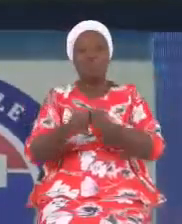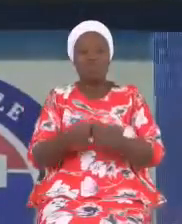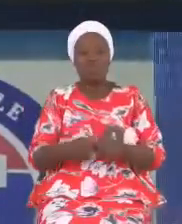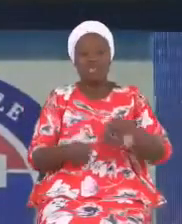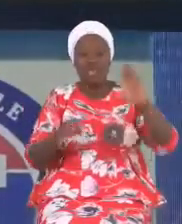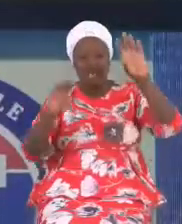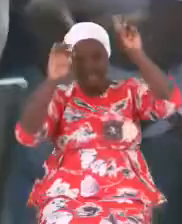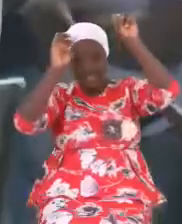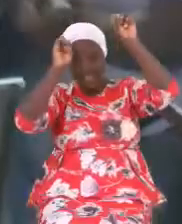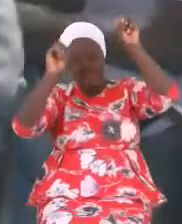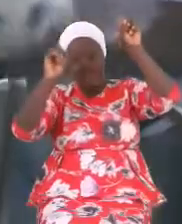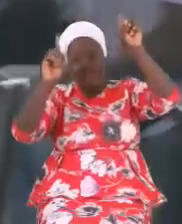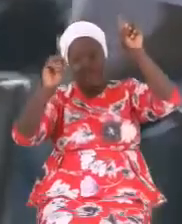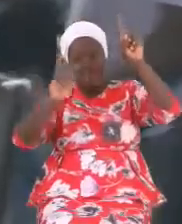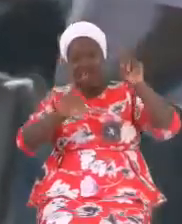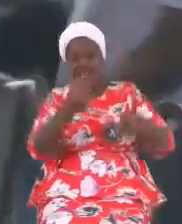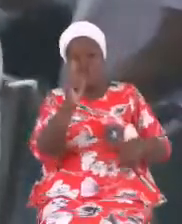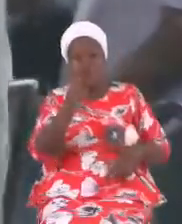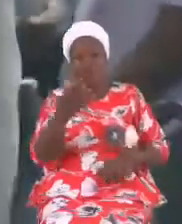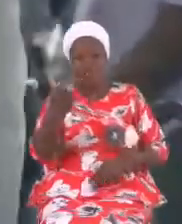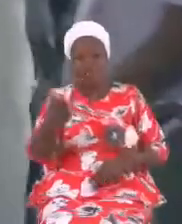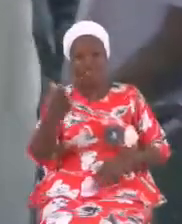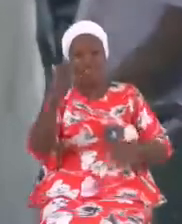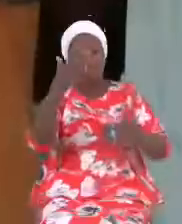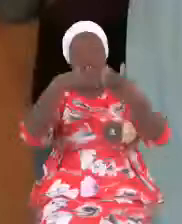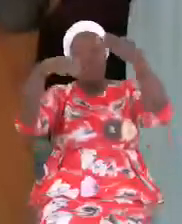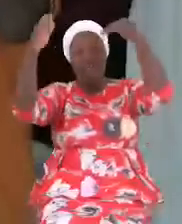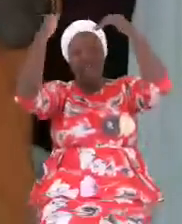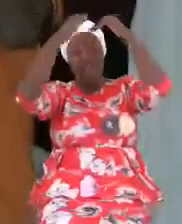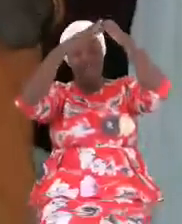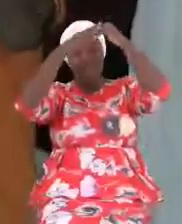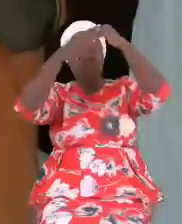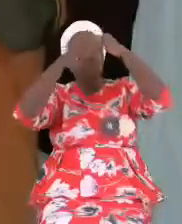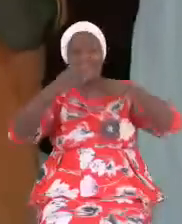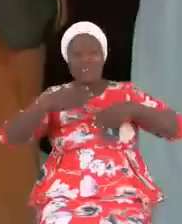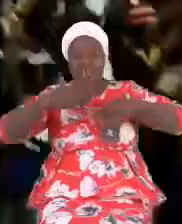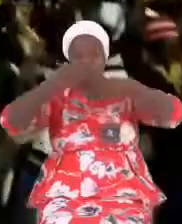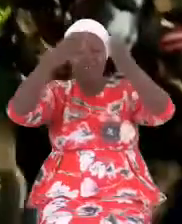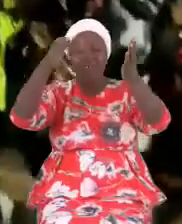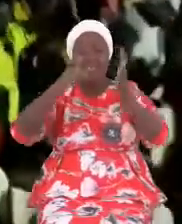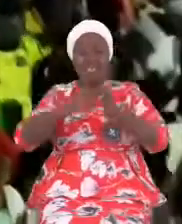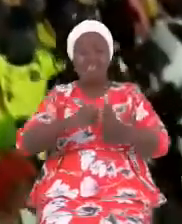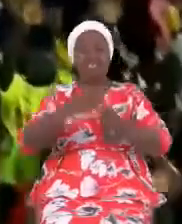there? Heaven. Shout it out.